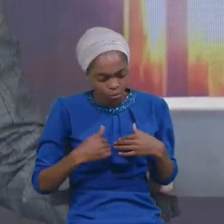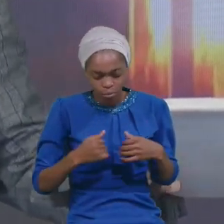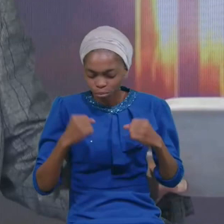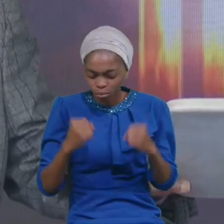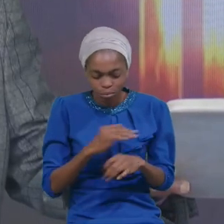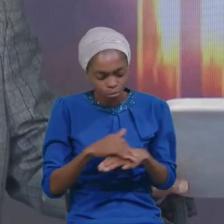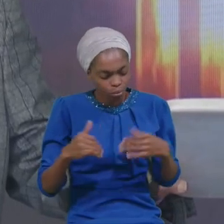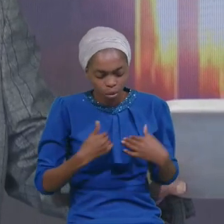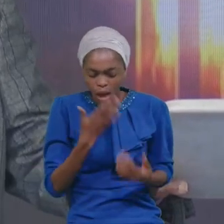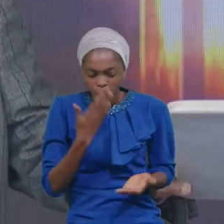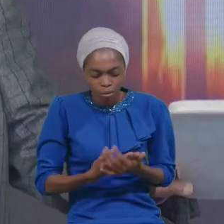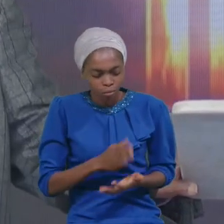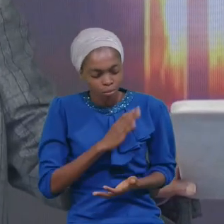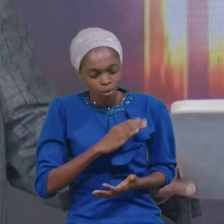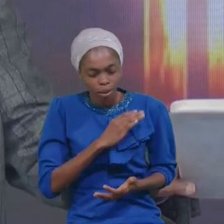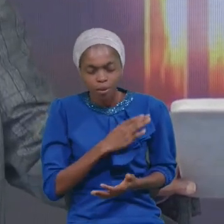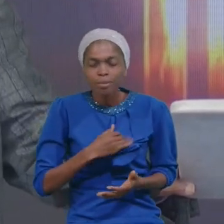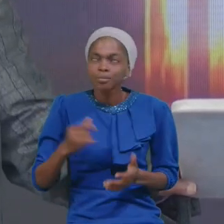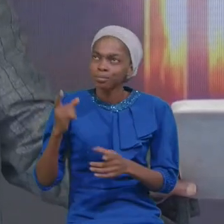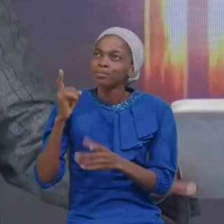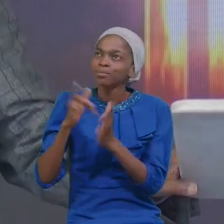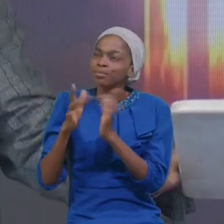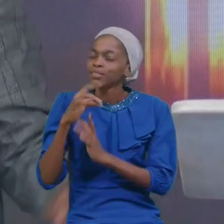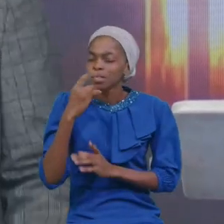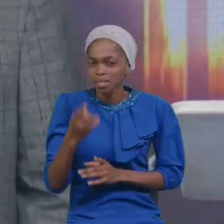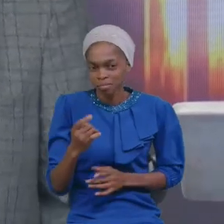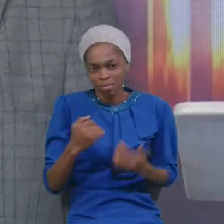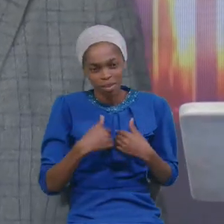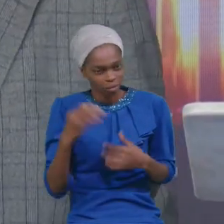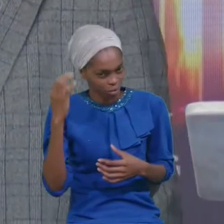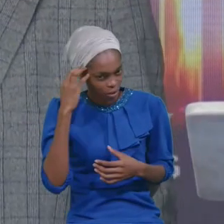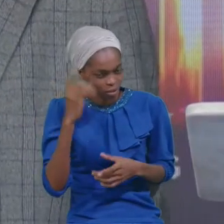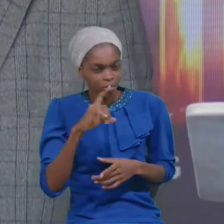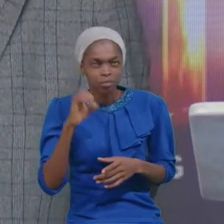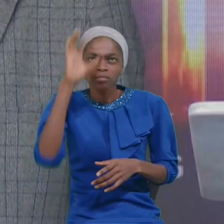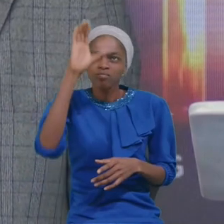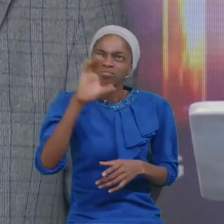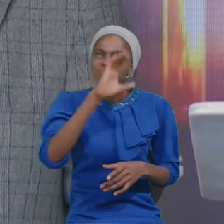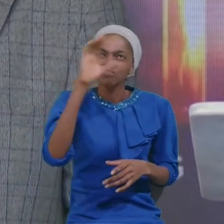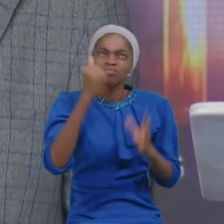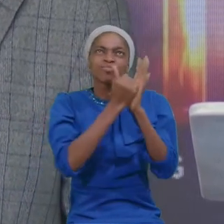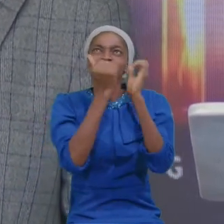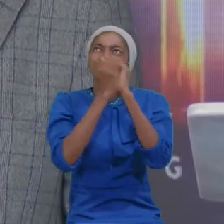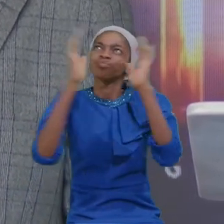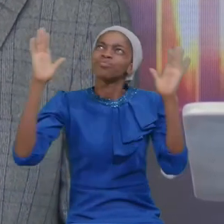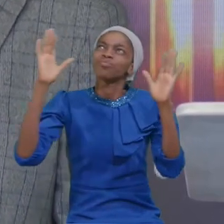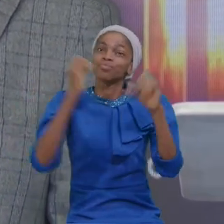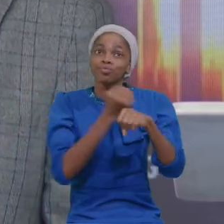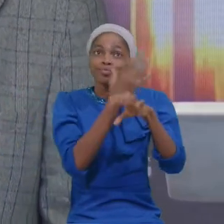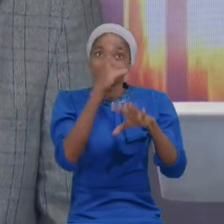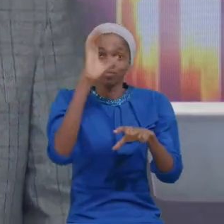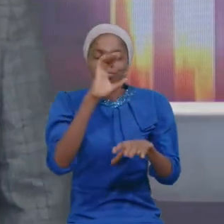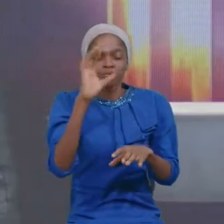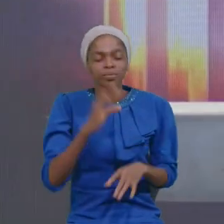and of the cross? He said, yes. What do you know about that? You hear, I heard that Jesus Christ